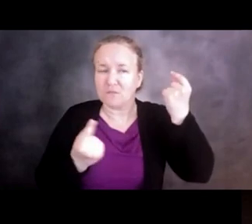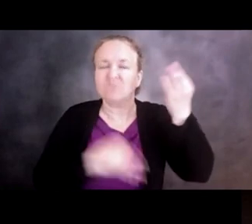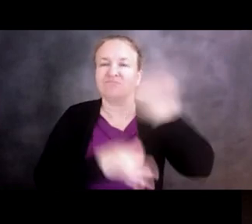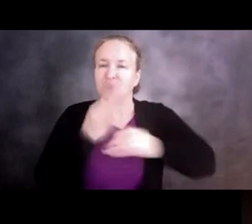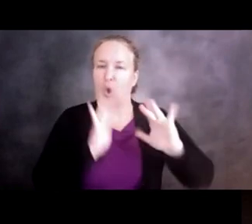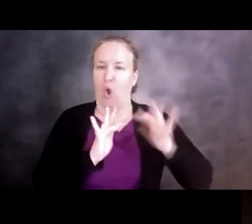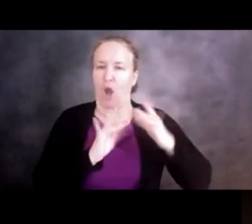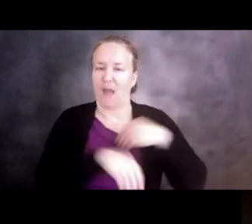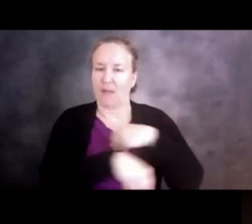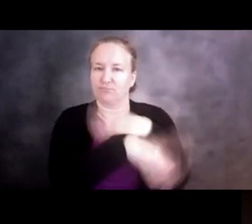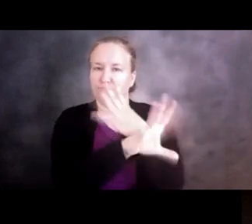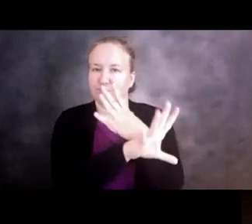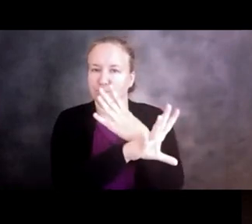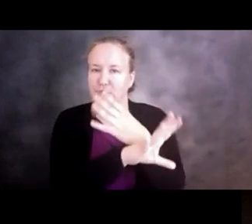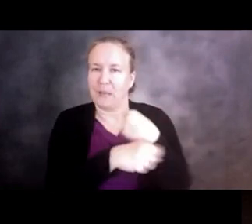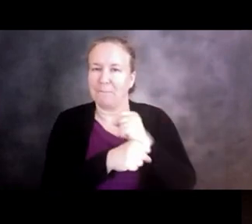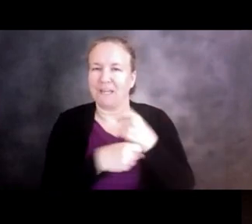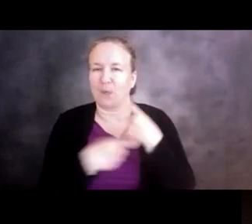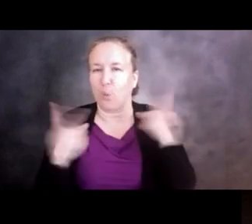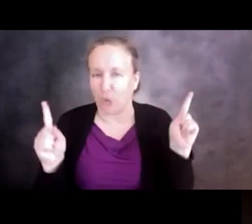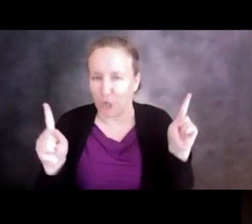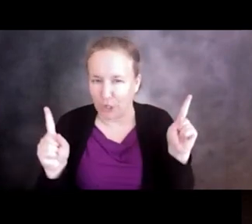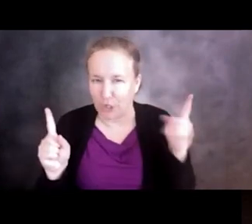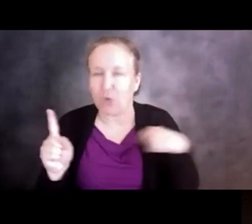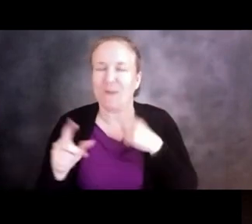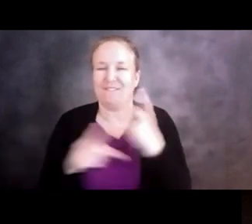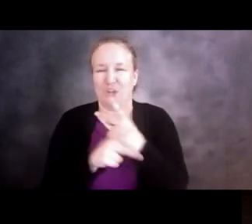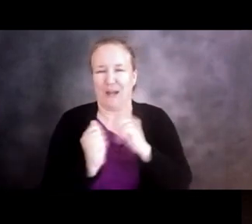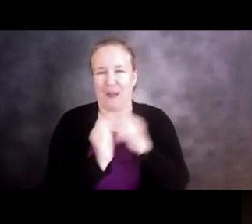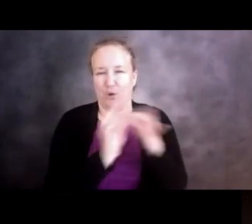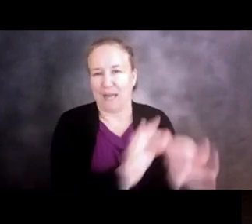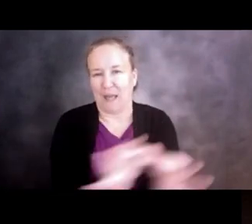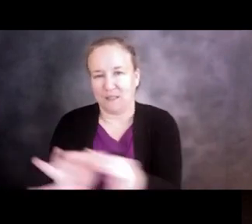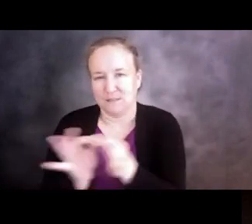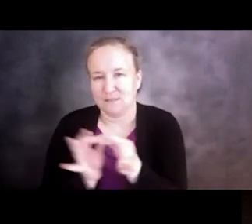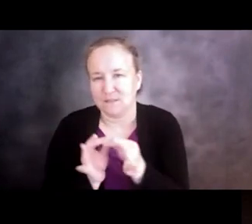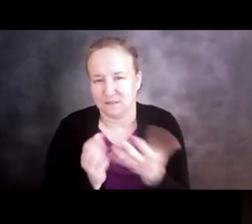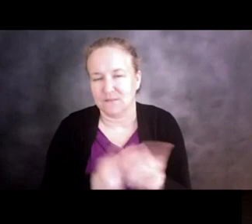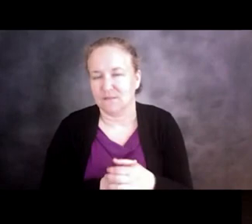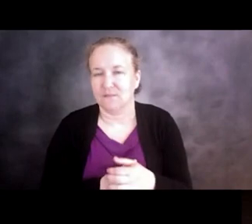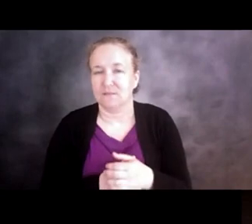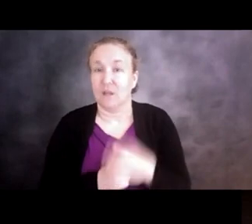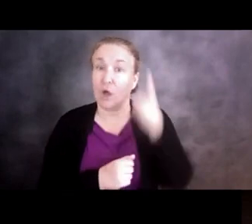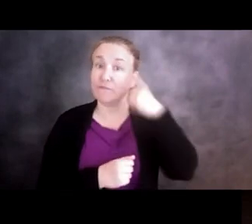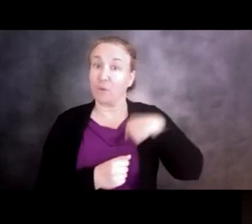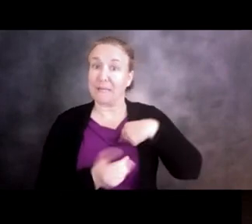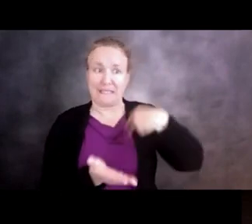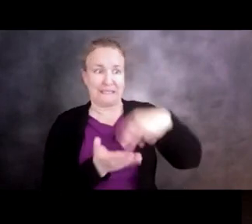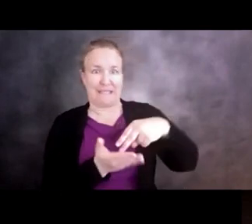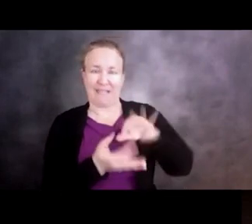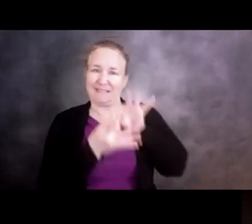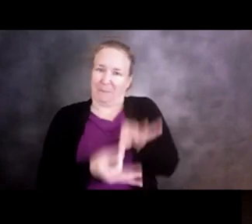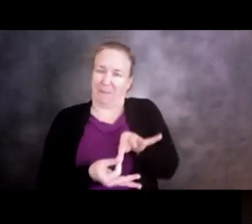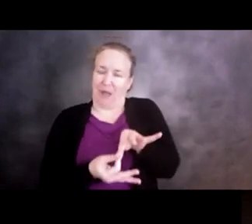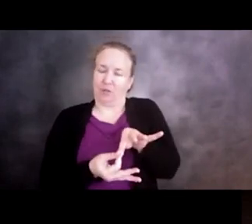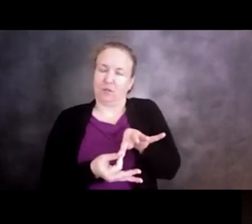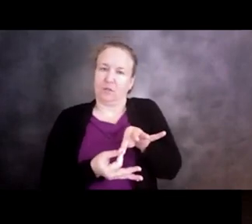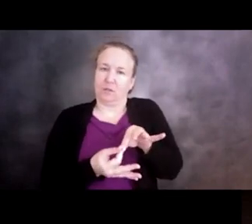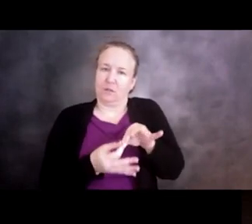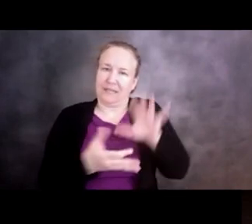it work. So dance, we found a way to connect, because dance to me is about connection and communication,